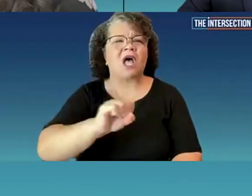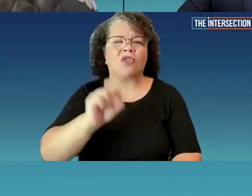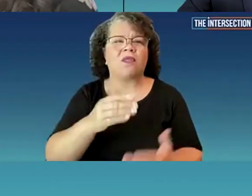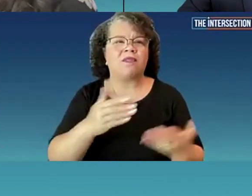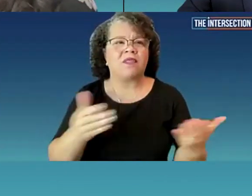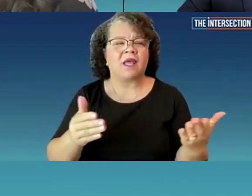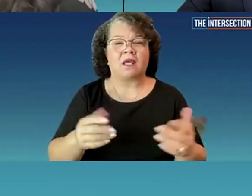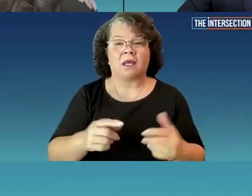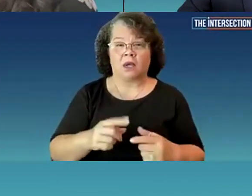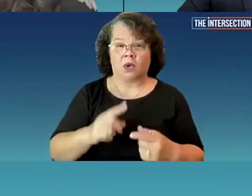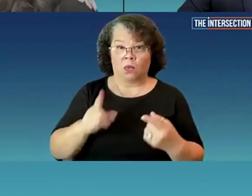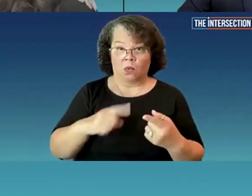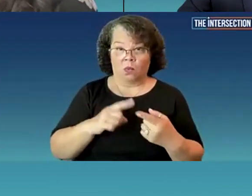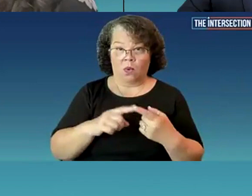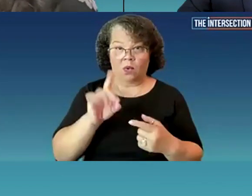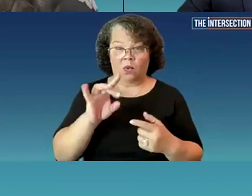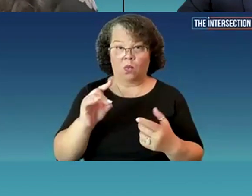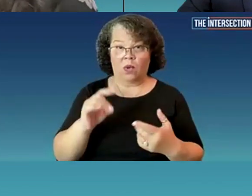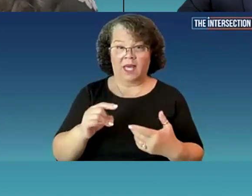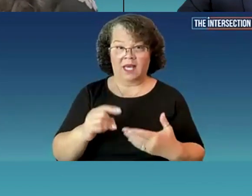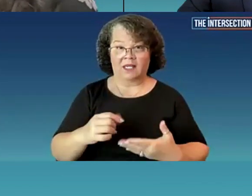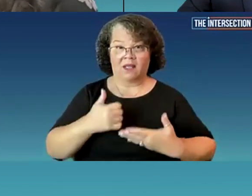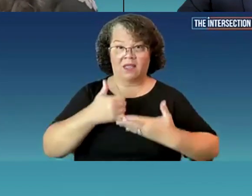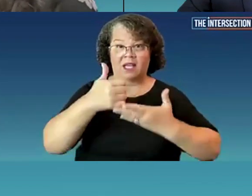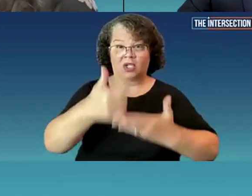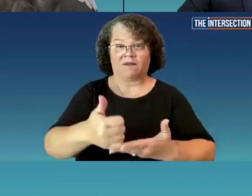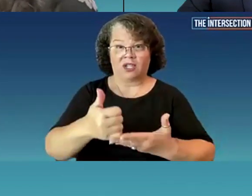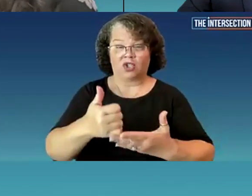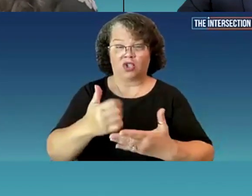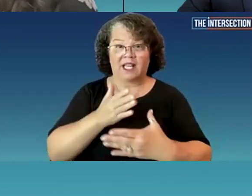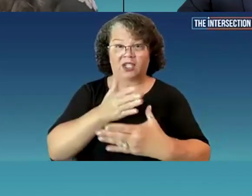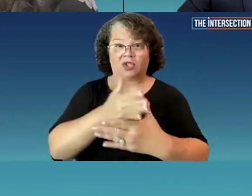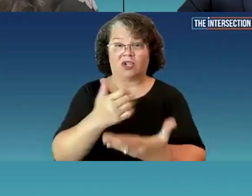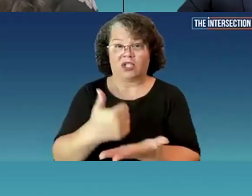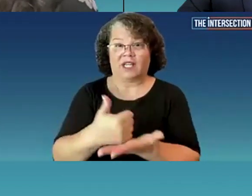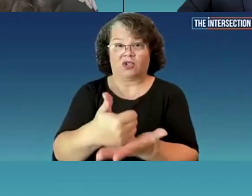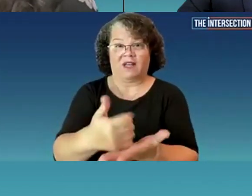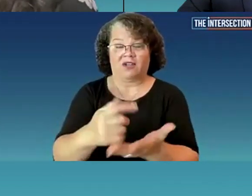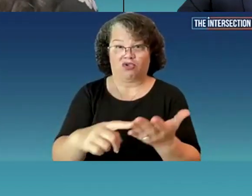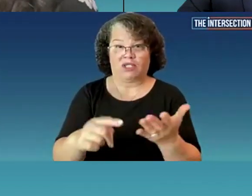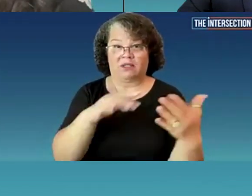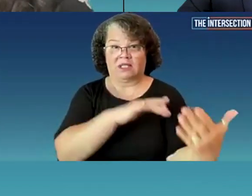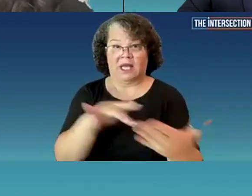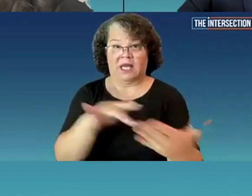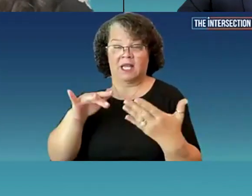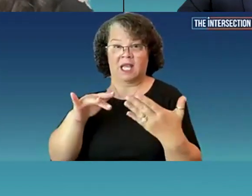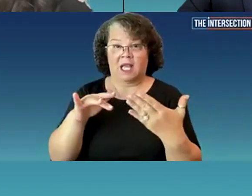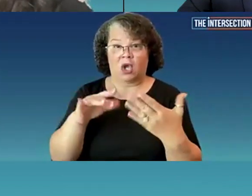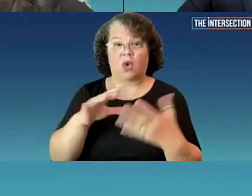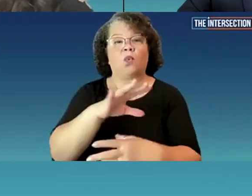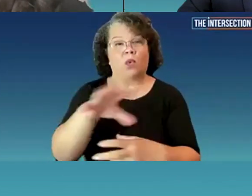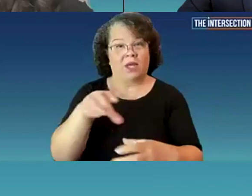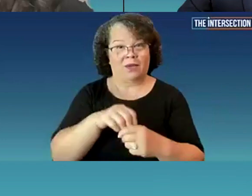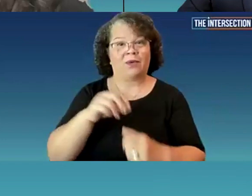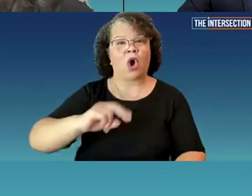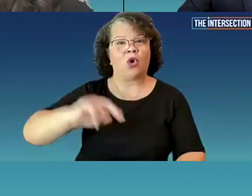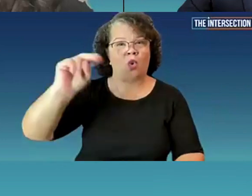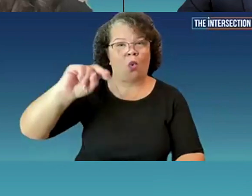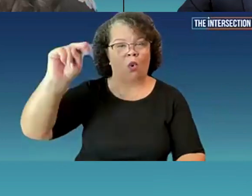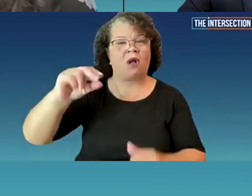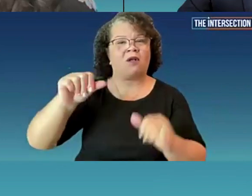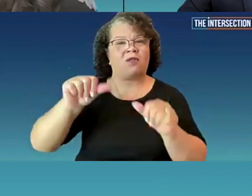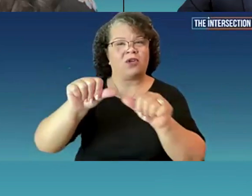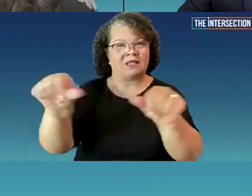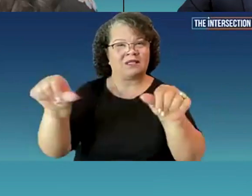actually did the intervention study, we included a northern site, which, by the